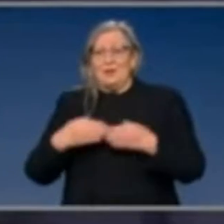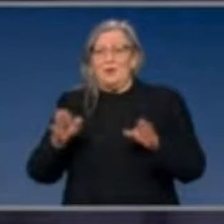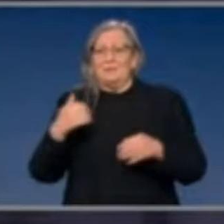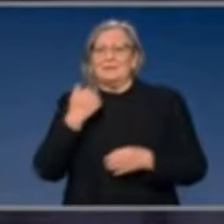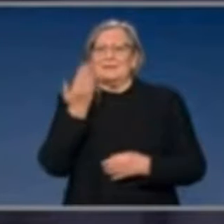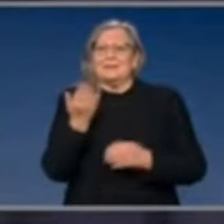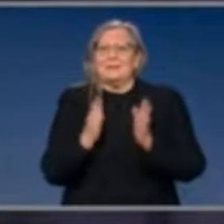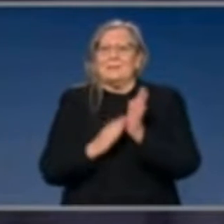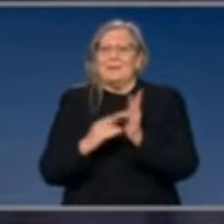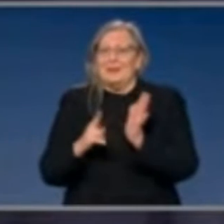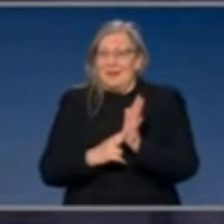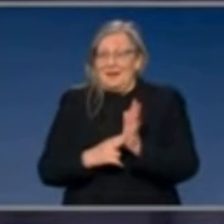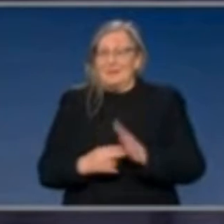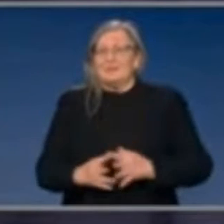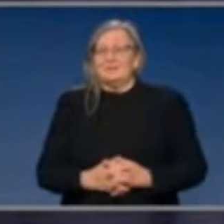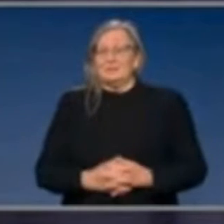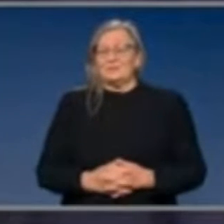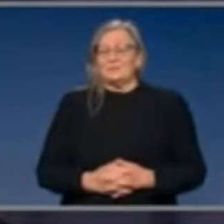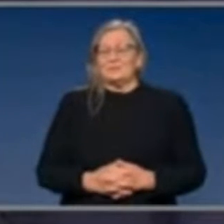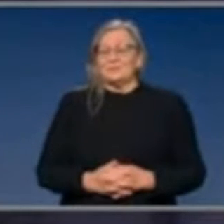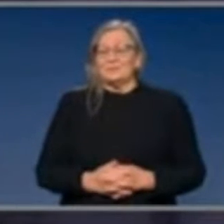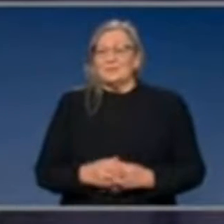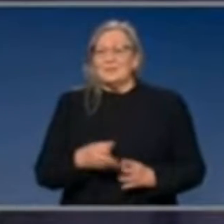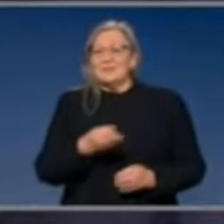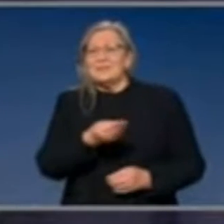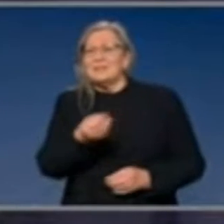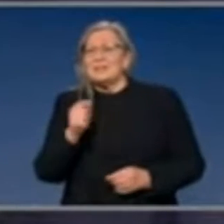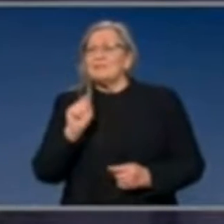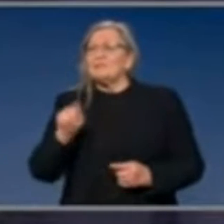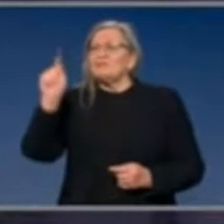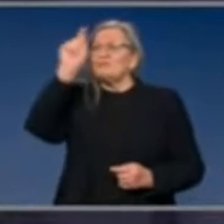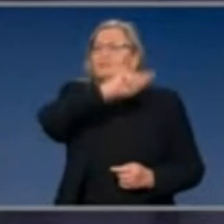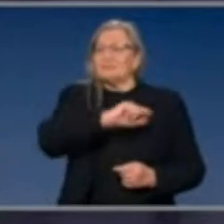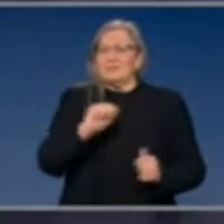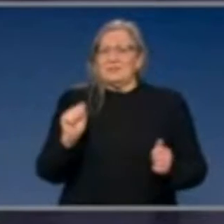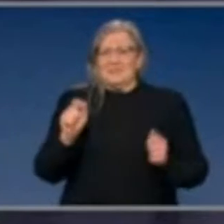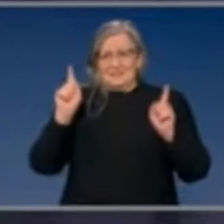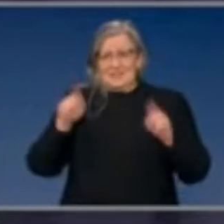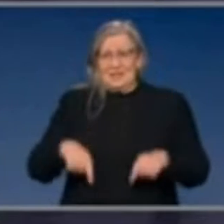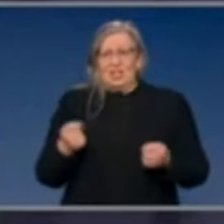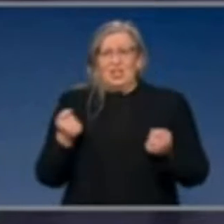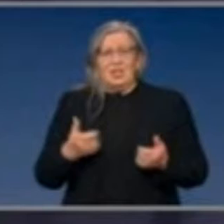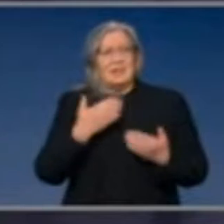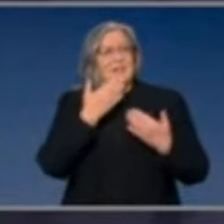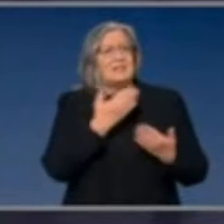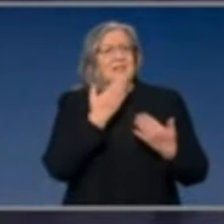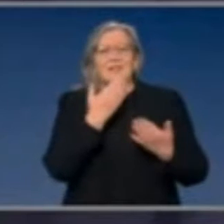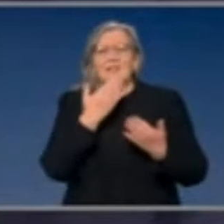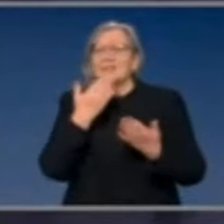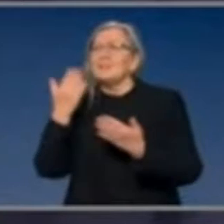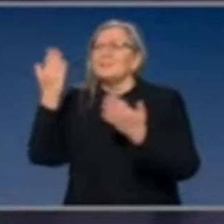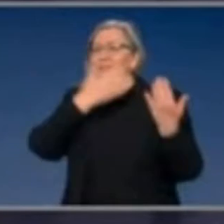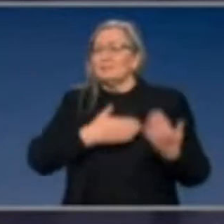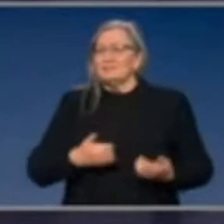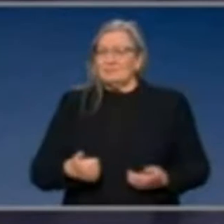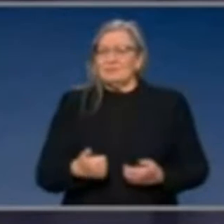step, and some states and territories have already done that, and we thank them and recognise that, and we'll continue to work